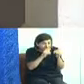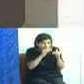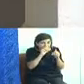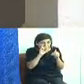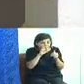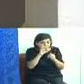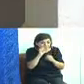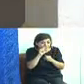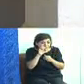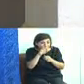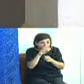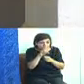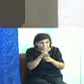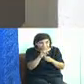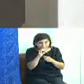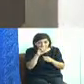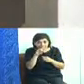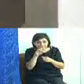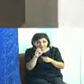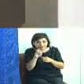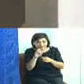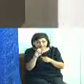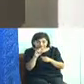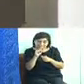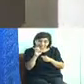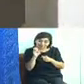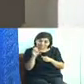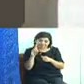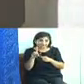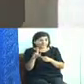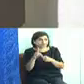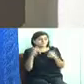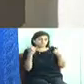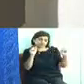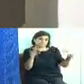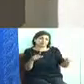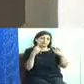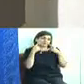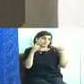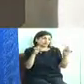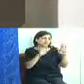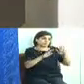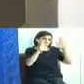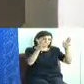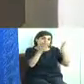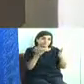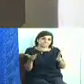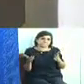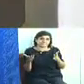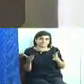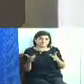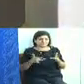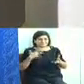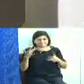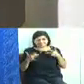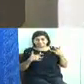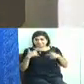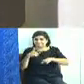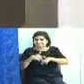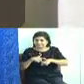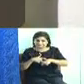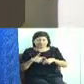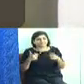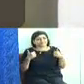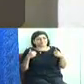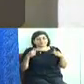can still do and accomplish great things. These are exciting times in